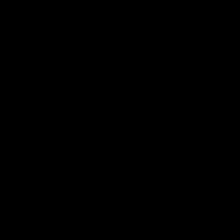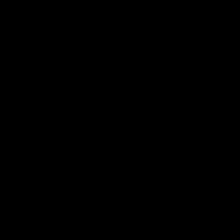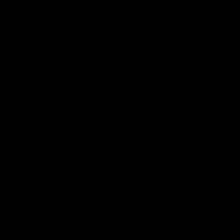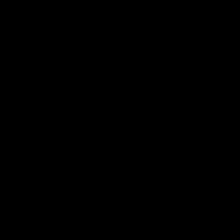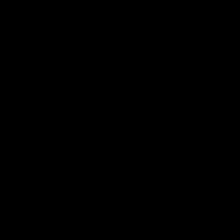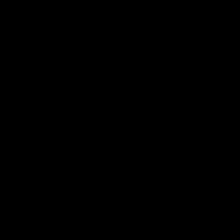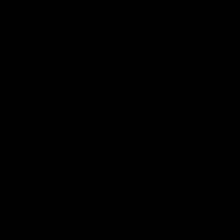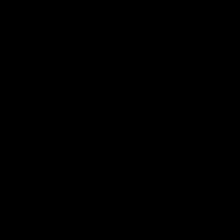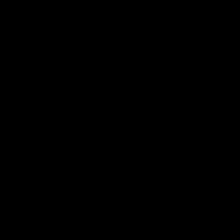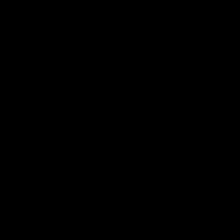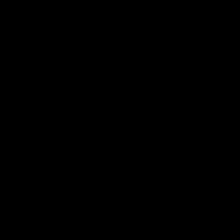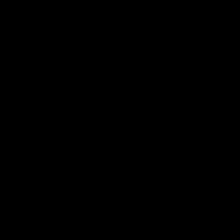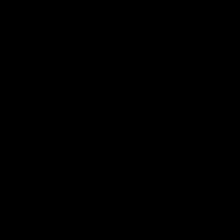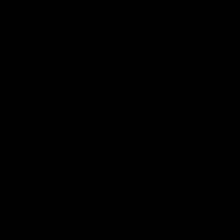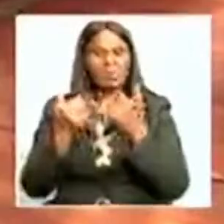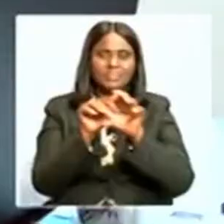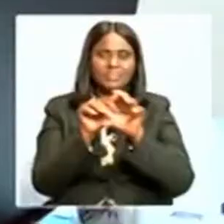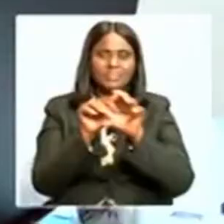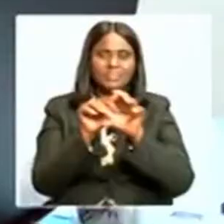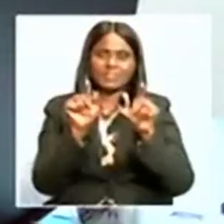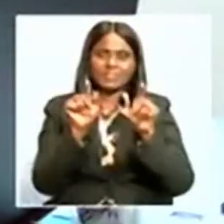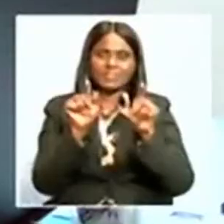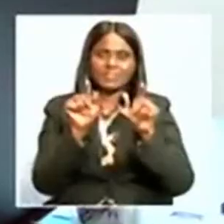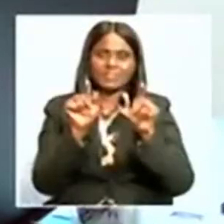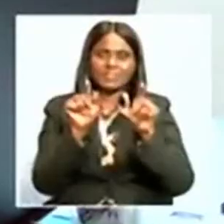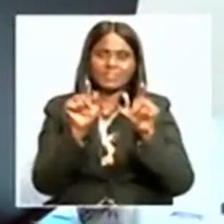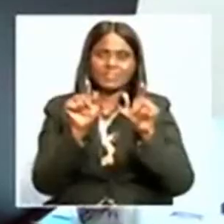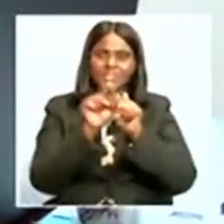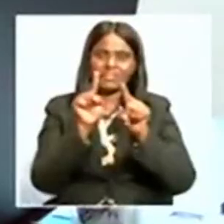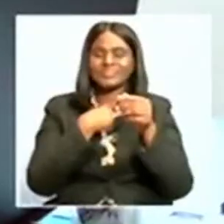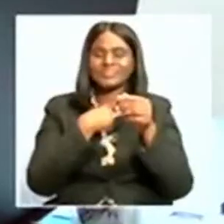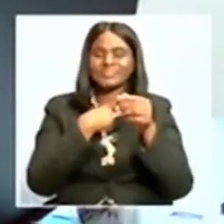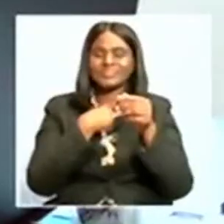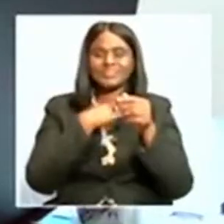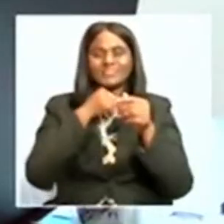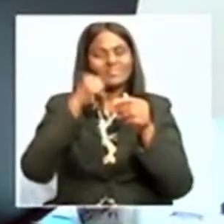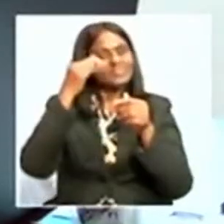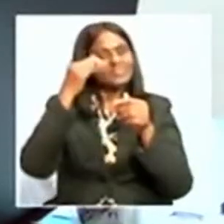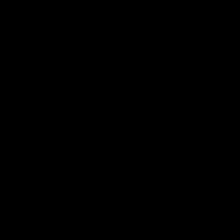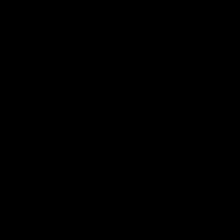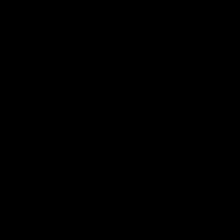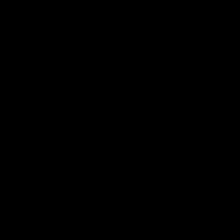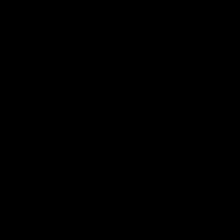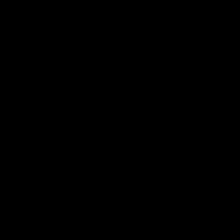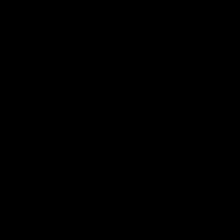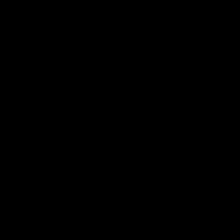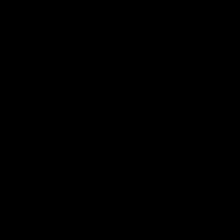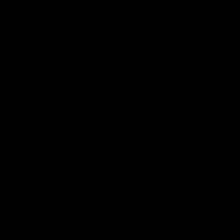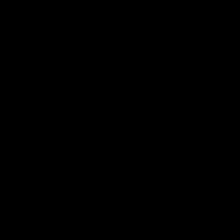How in practice, but after our